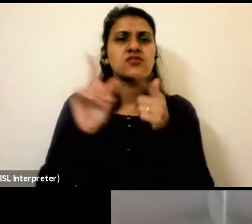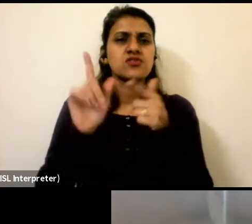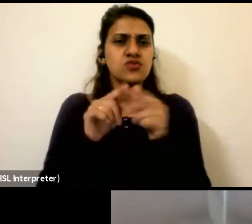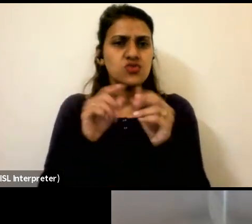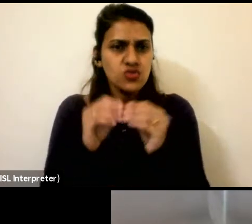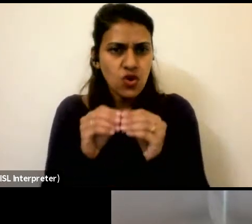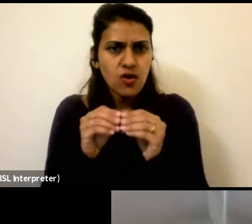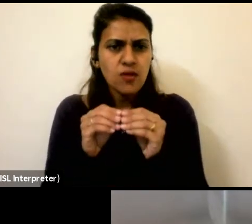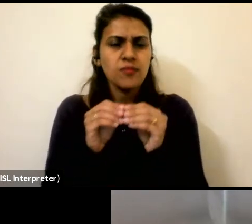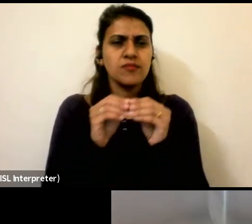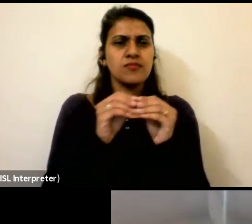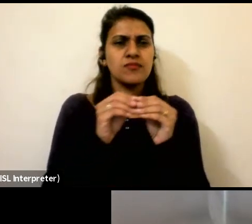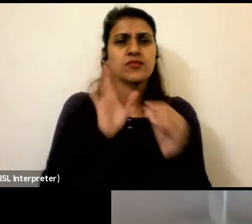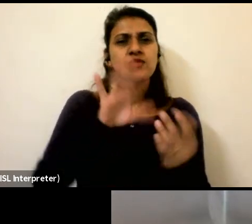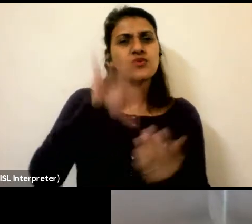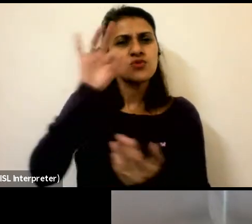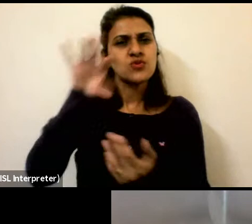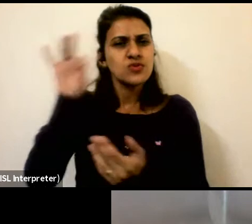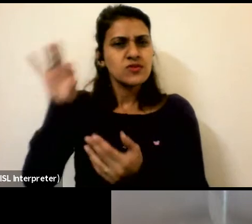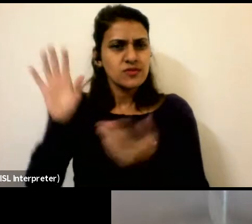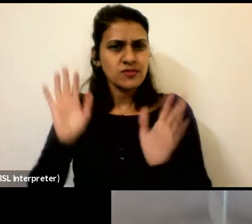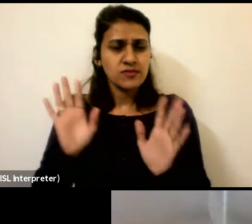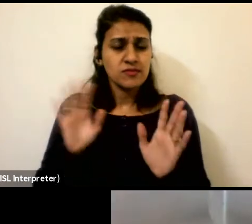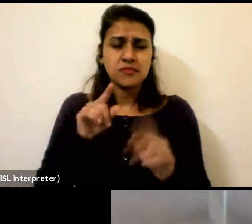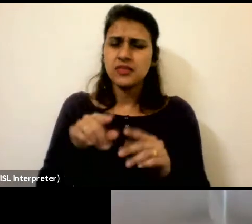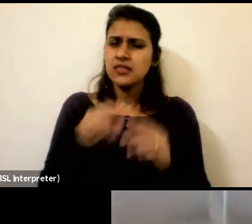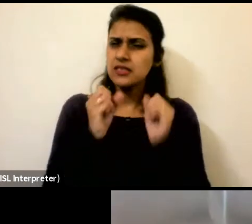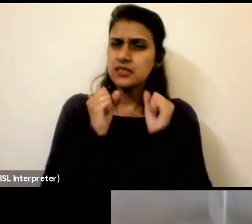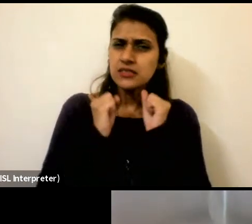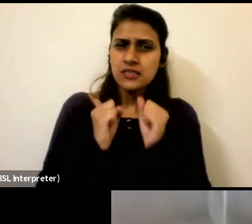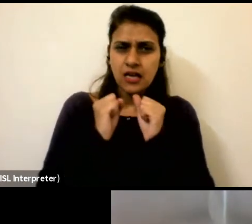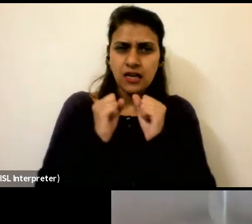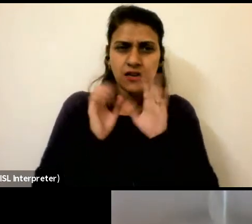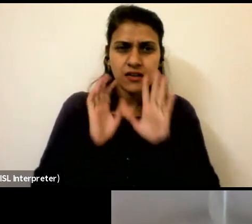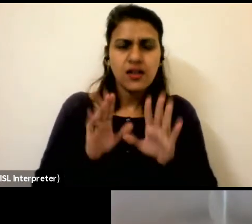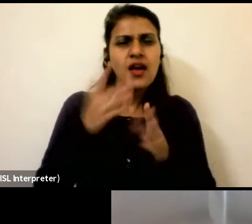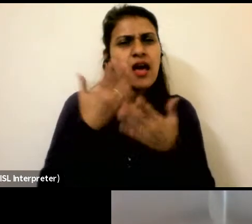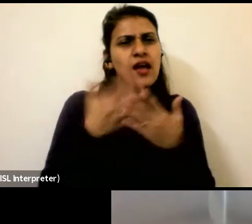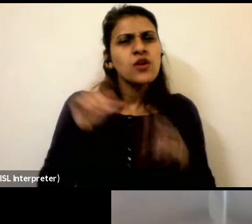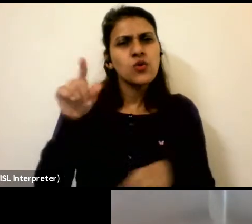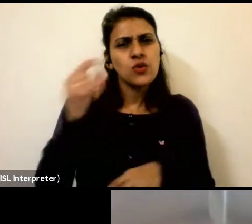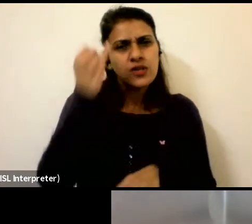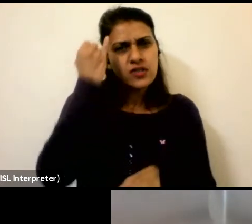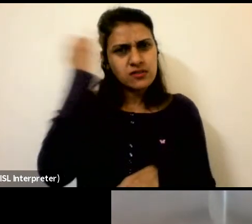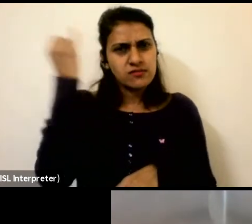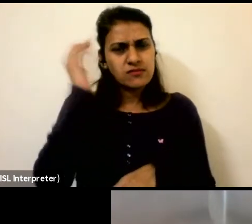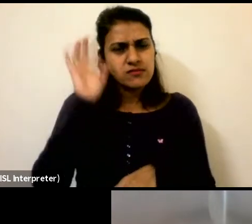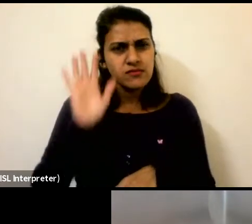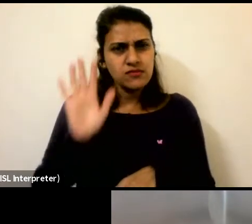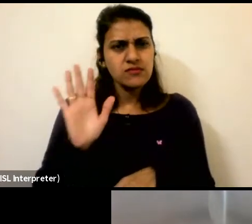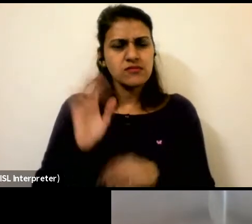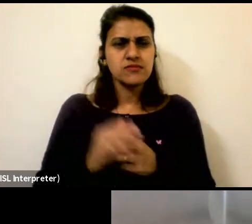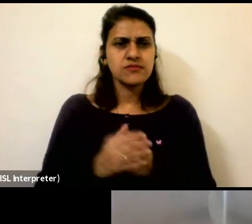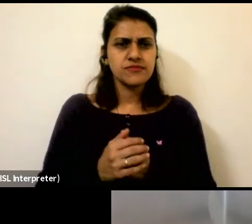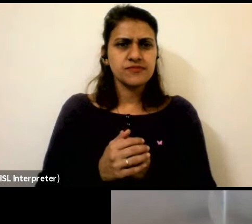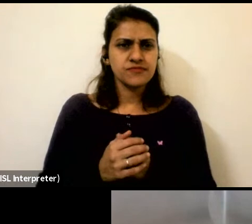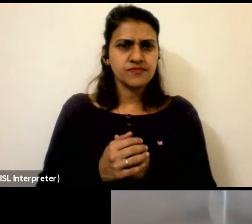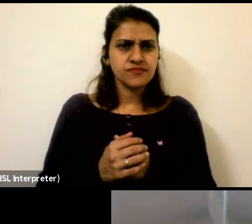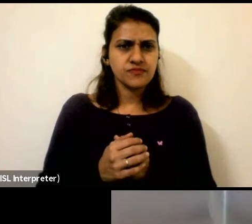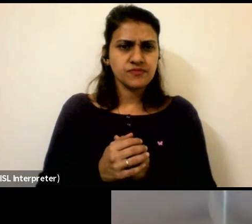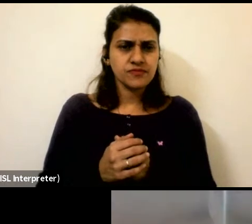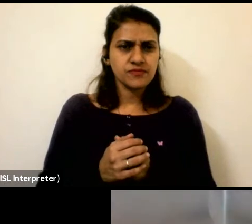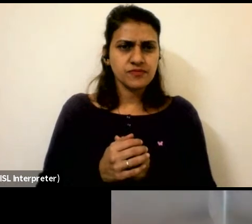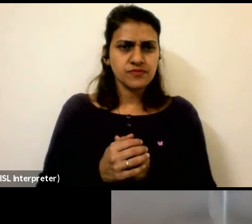the area that you chose. But it's a big task. Do you have any suggestions how we can rekindle that